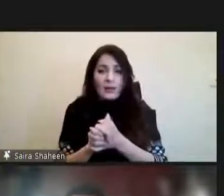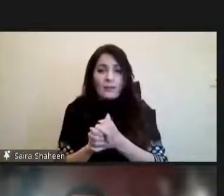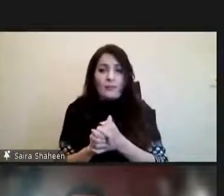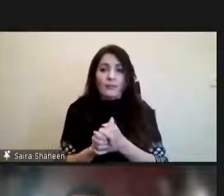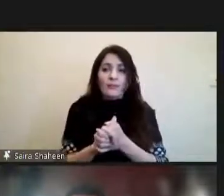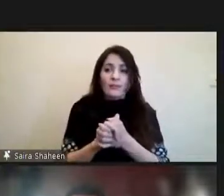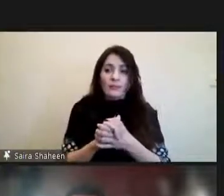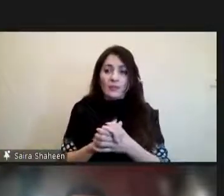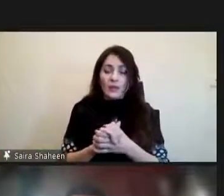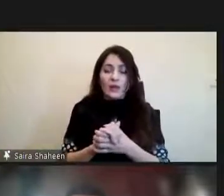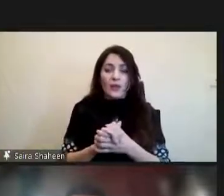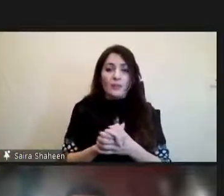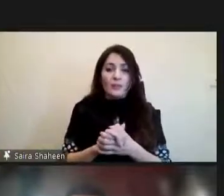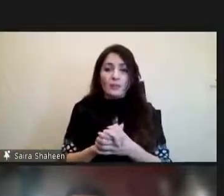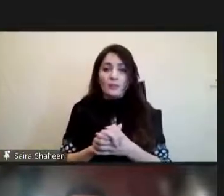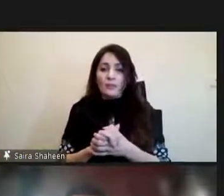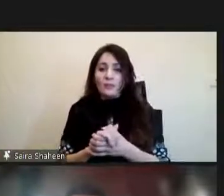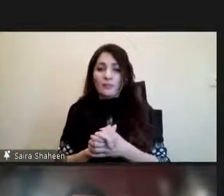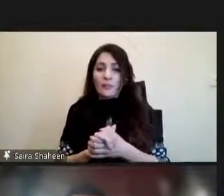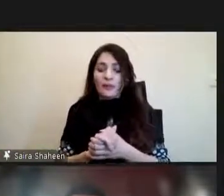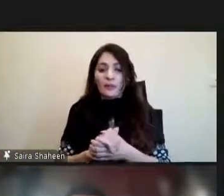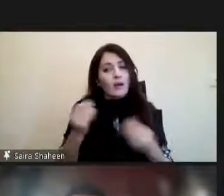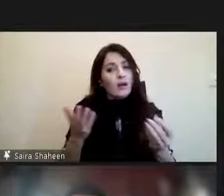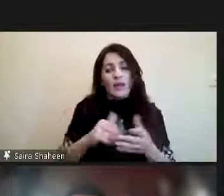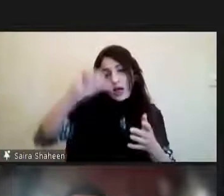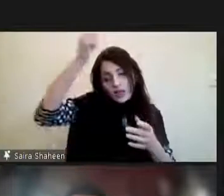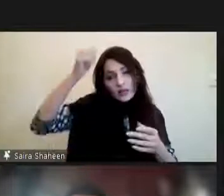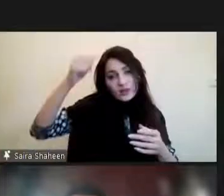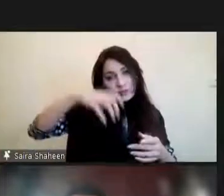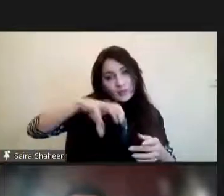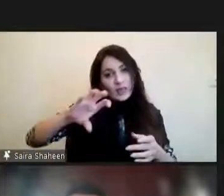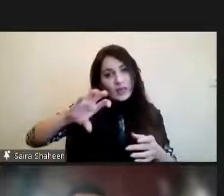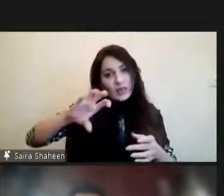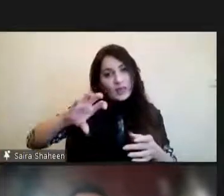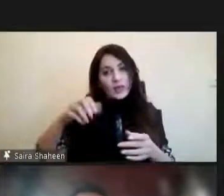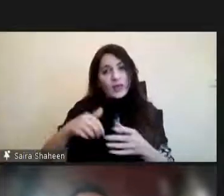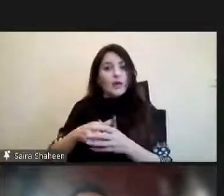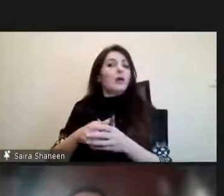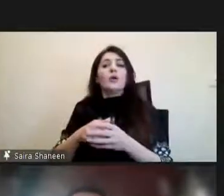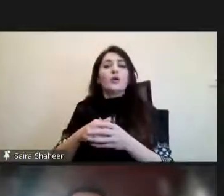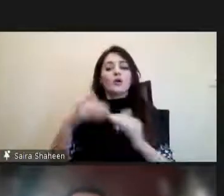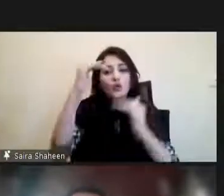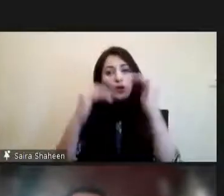people without disabilities. However, in India, where I mentioned that the levels of awareness are similar between